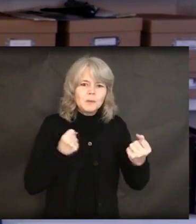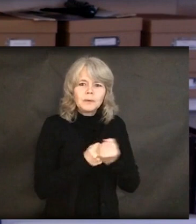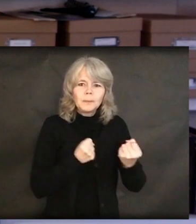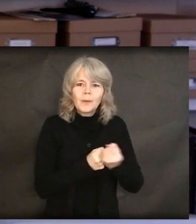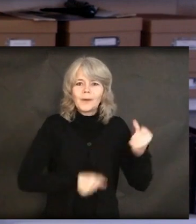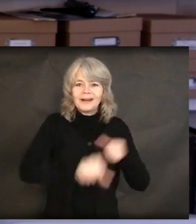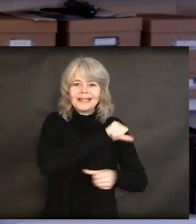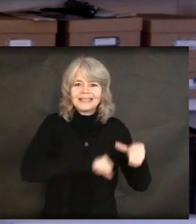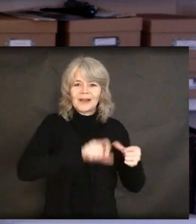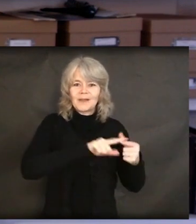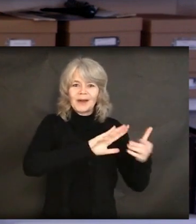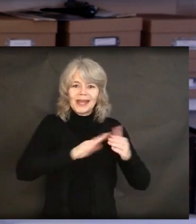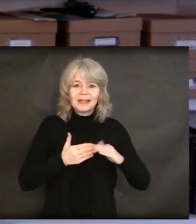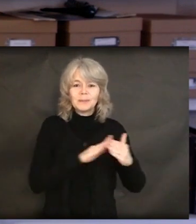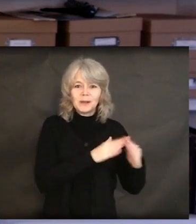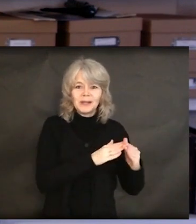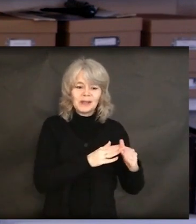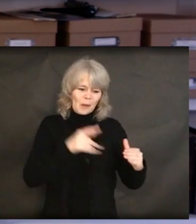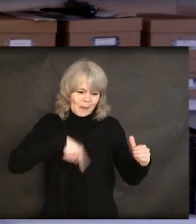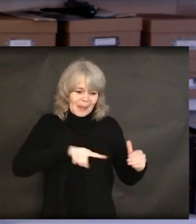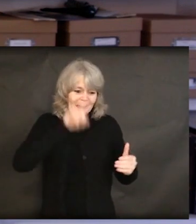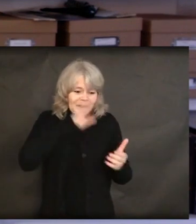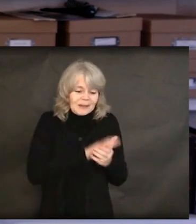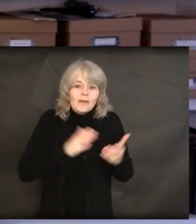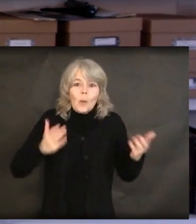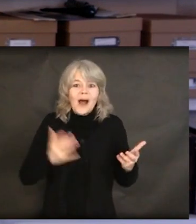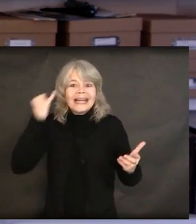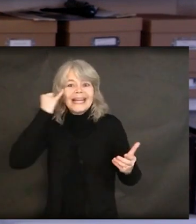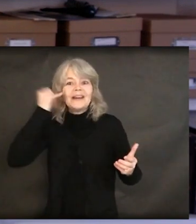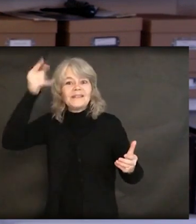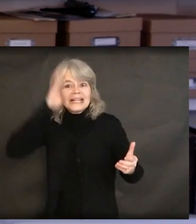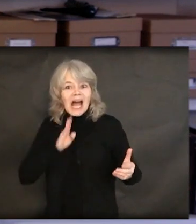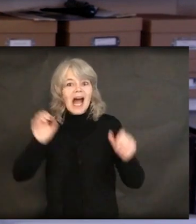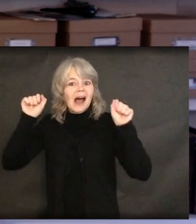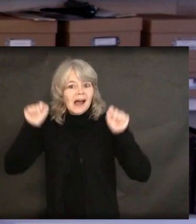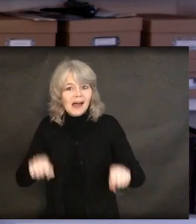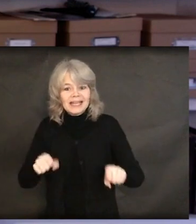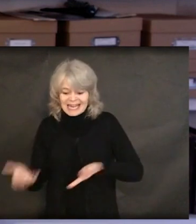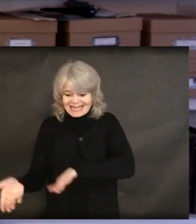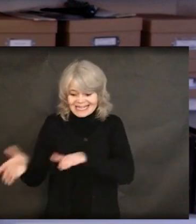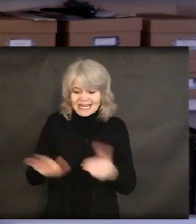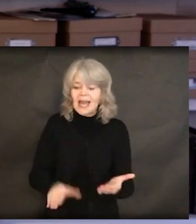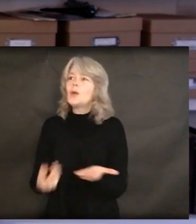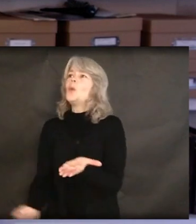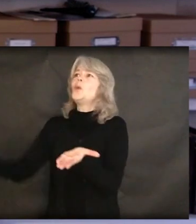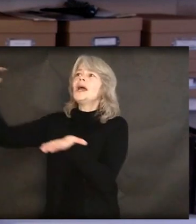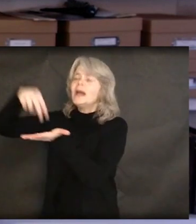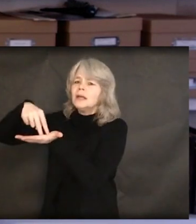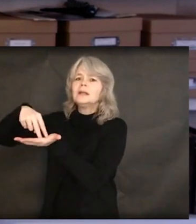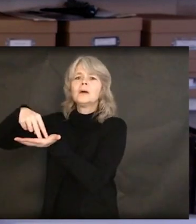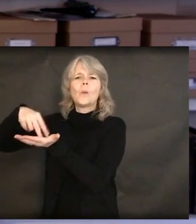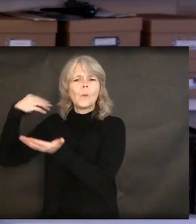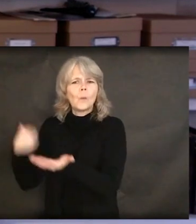They believed because if God can raise the dead, then surely God will